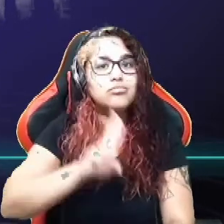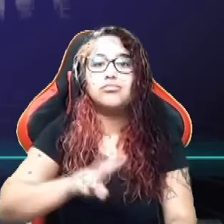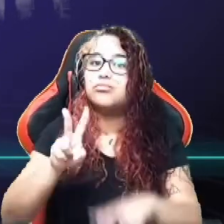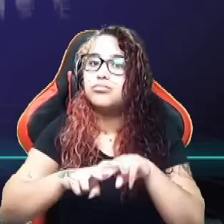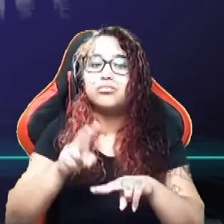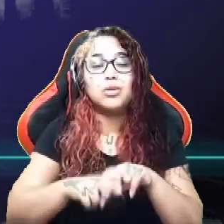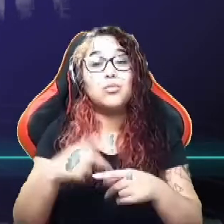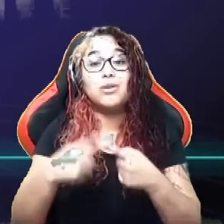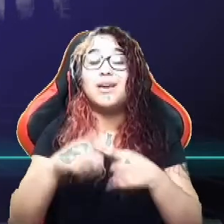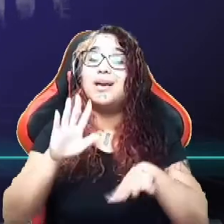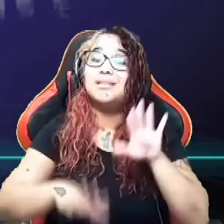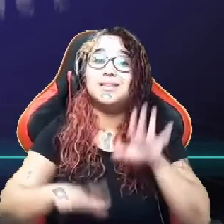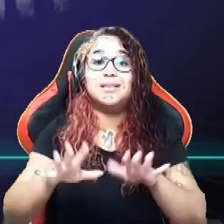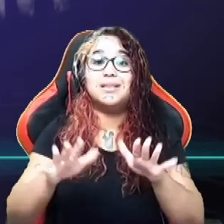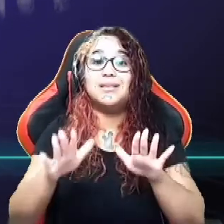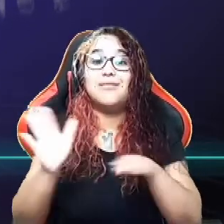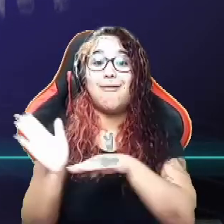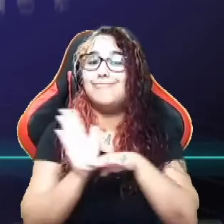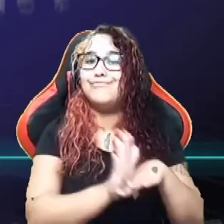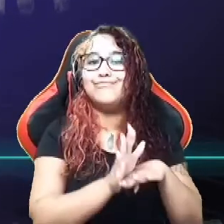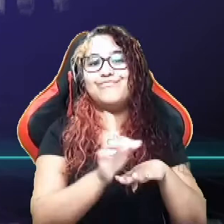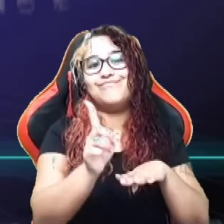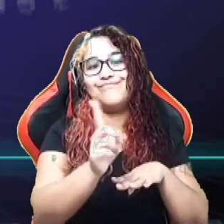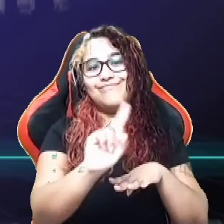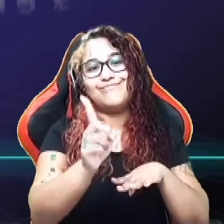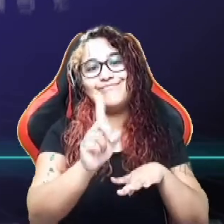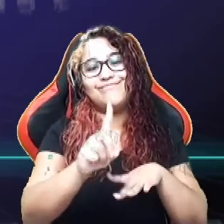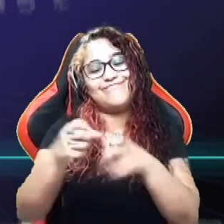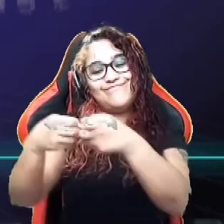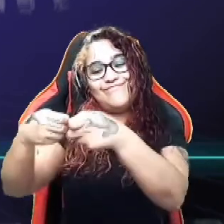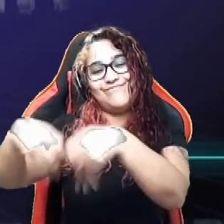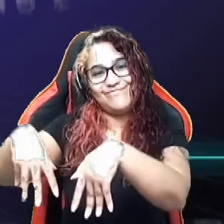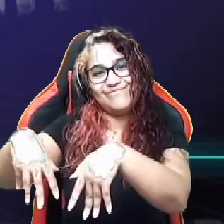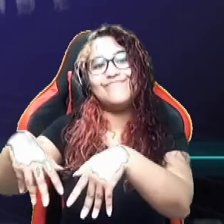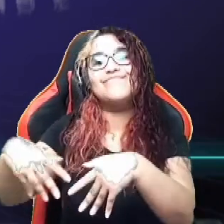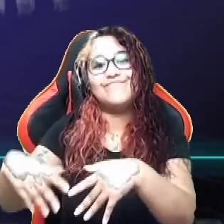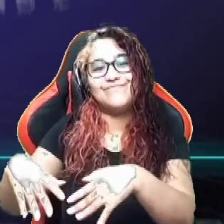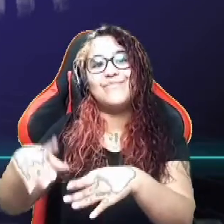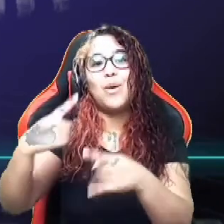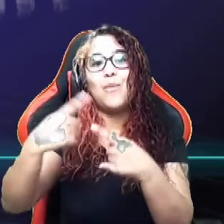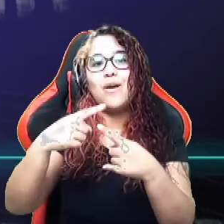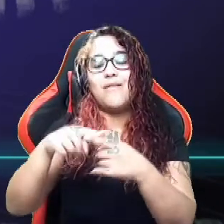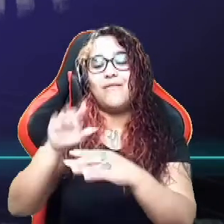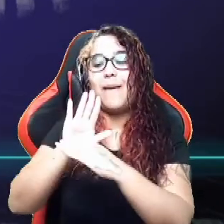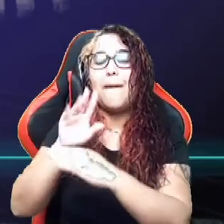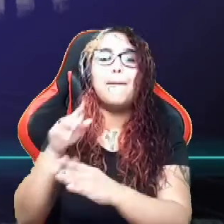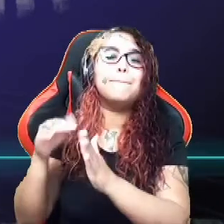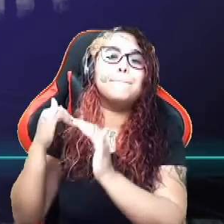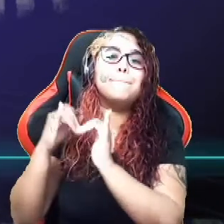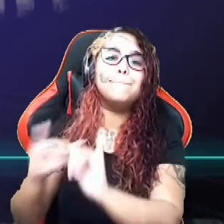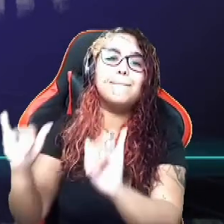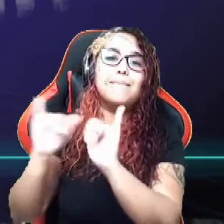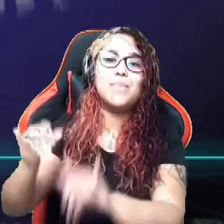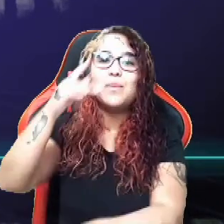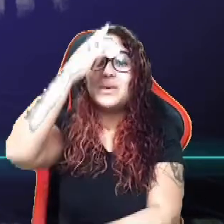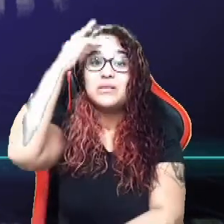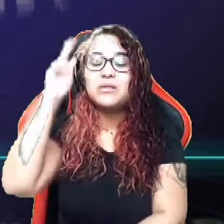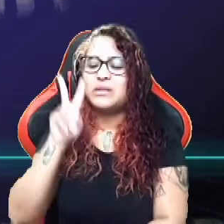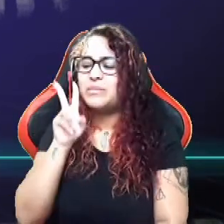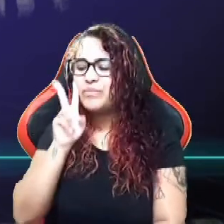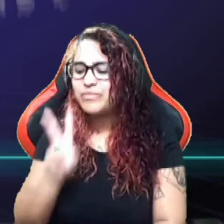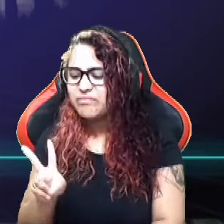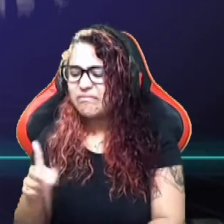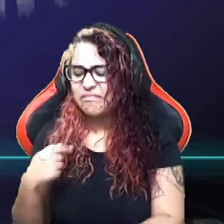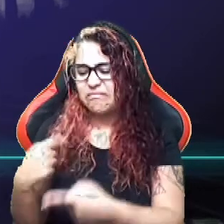don't think this is a good idea and this could harm the reach of your video because you'll be reaching people who won't really